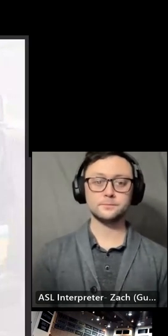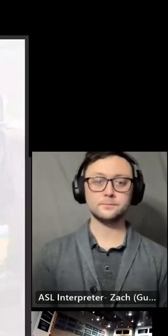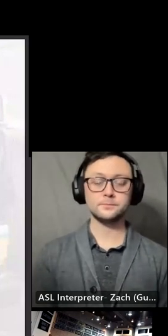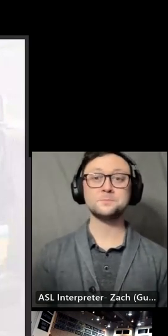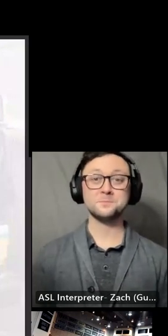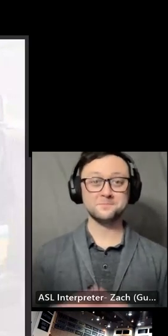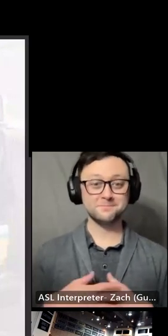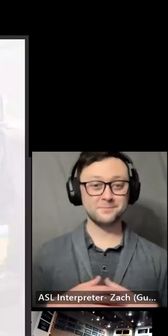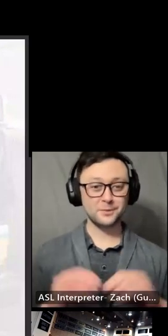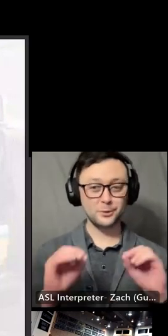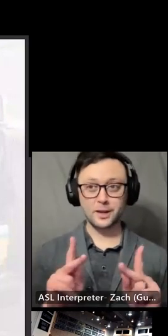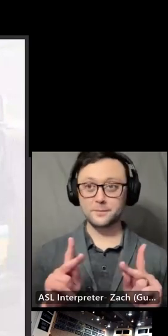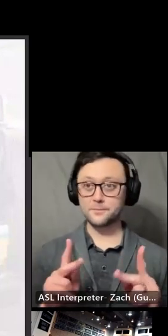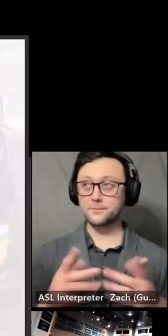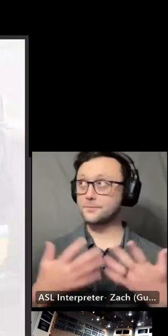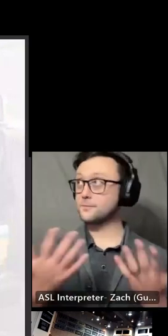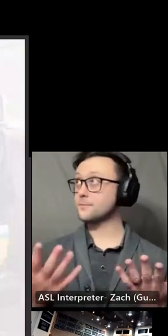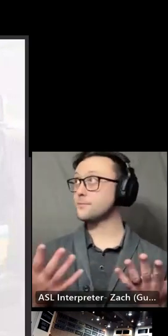Hey, well,